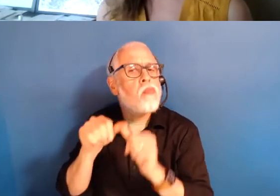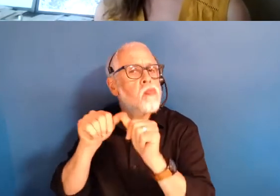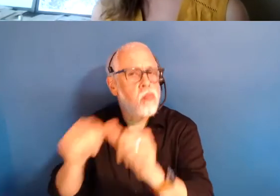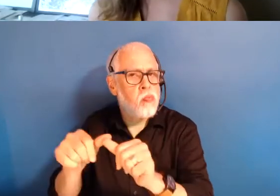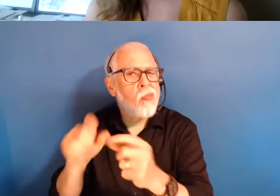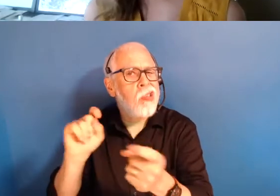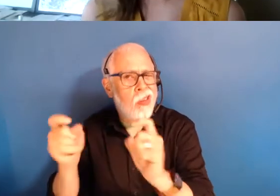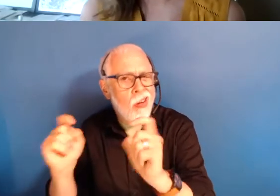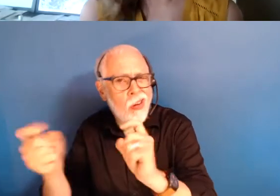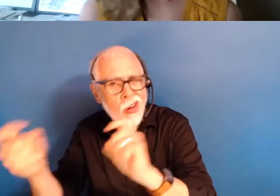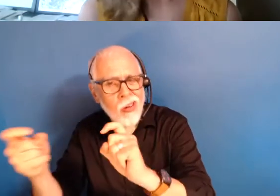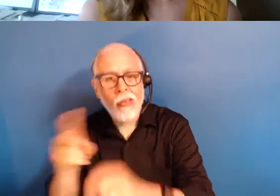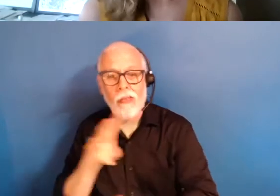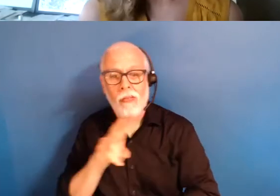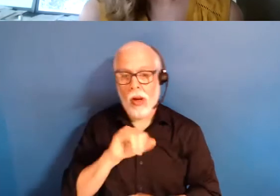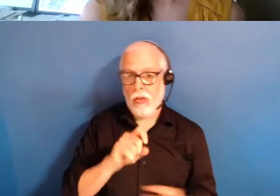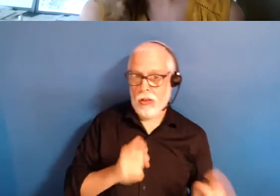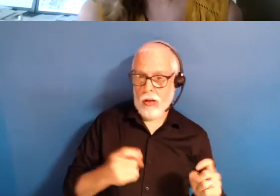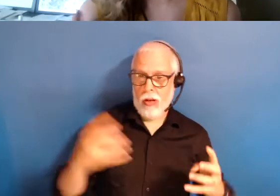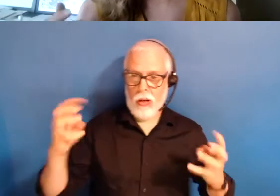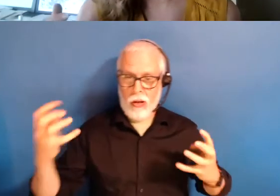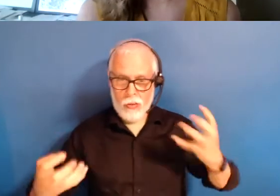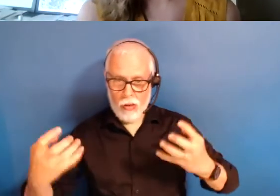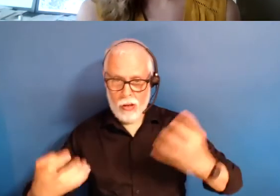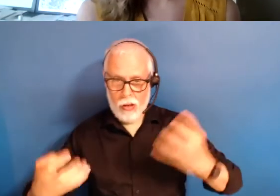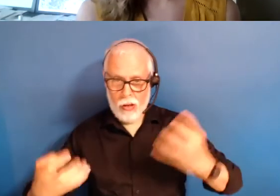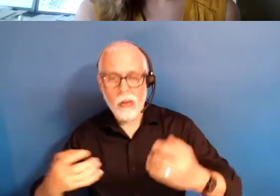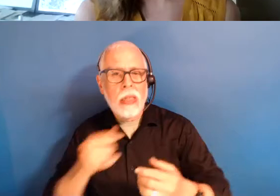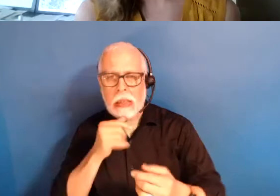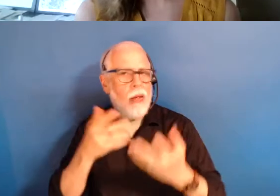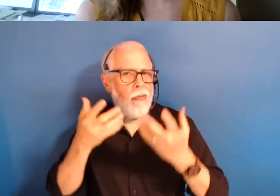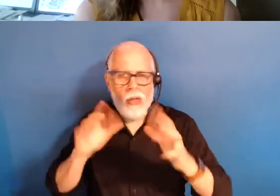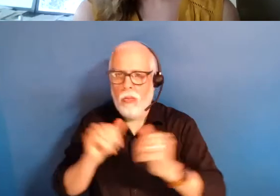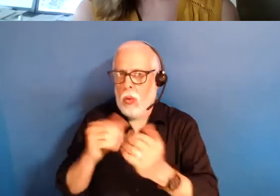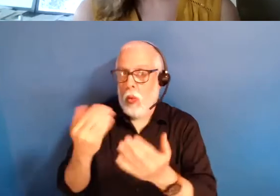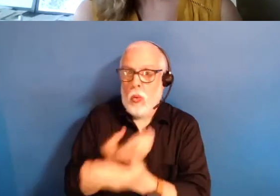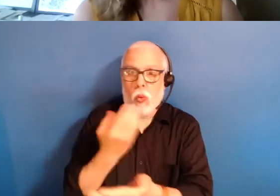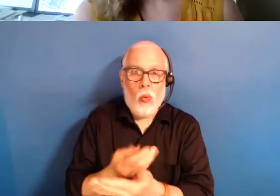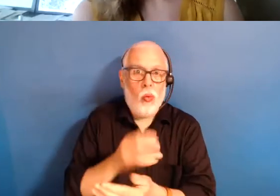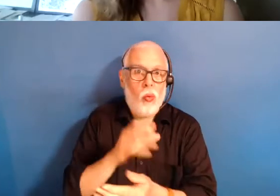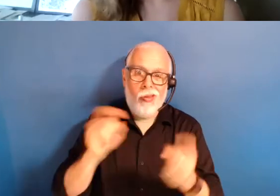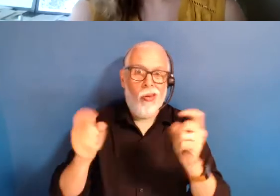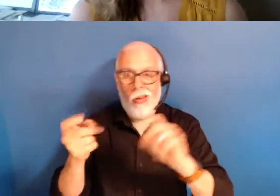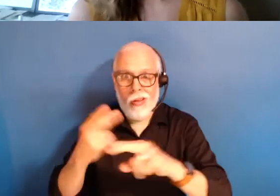to change as the virus changes. So I don't think we're done with the new agents in alphabet soup.